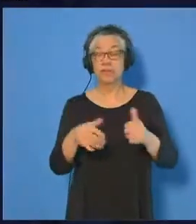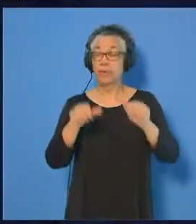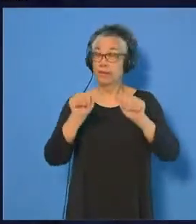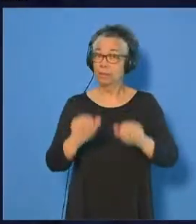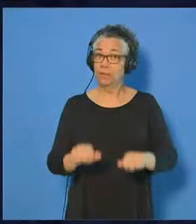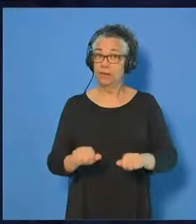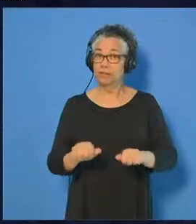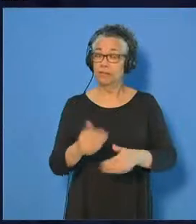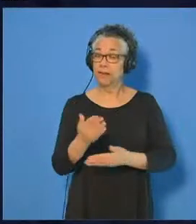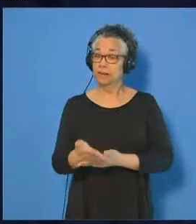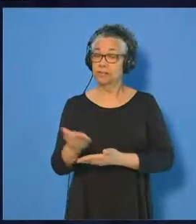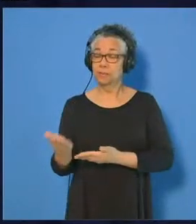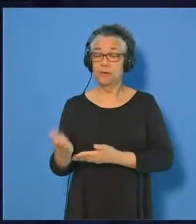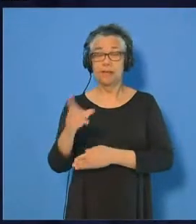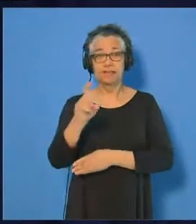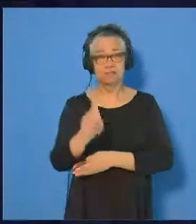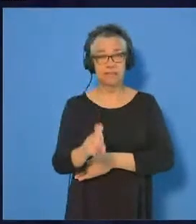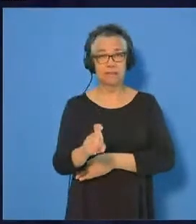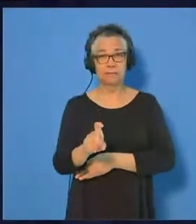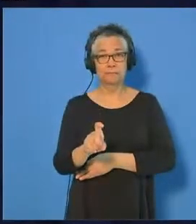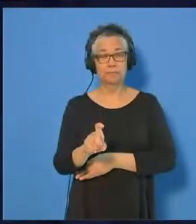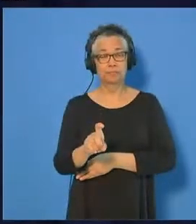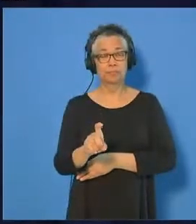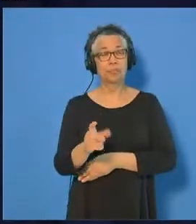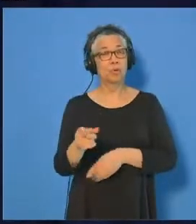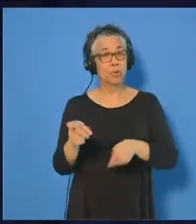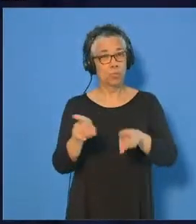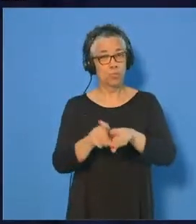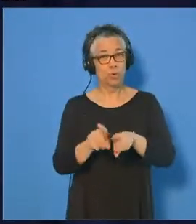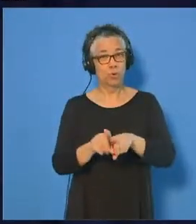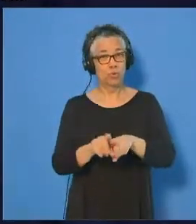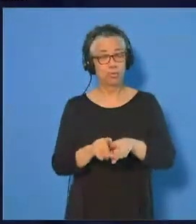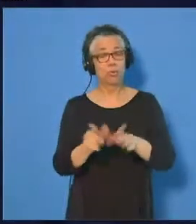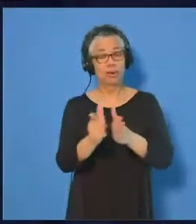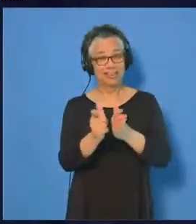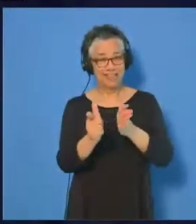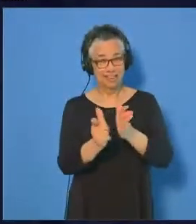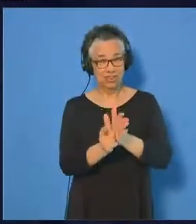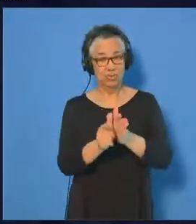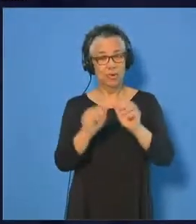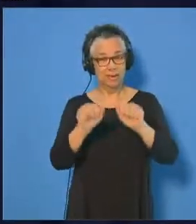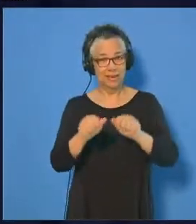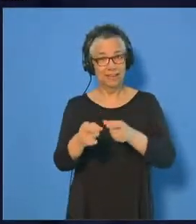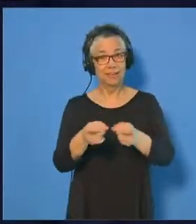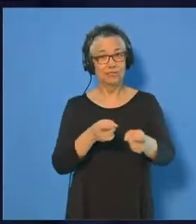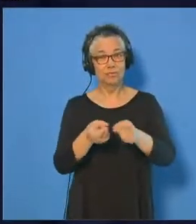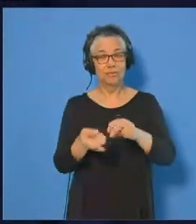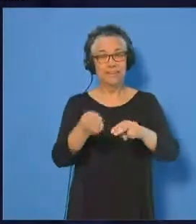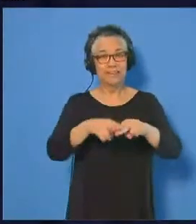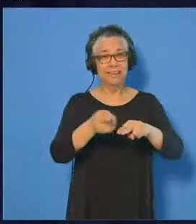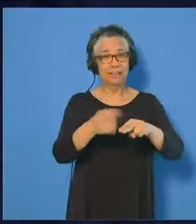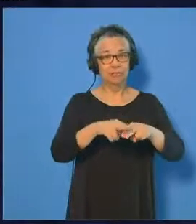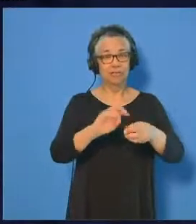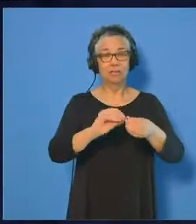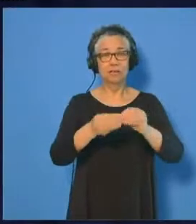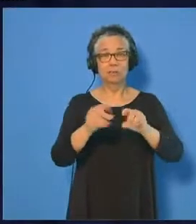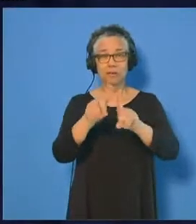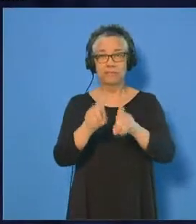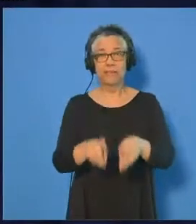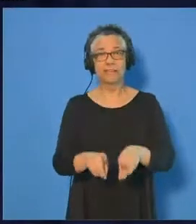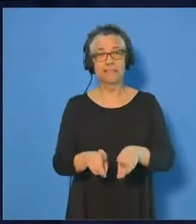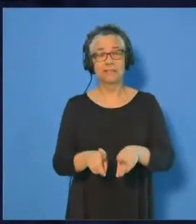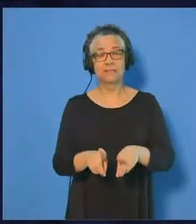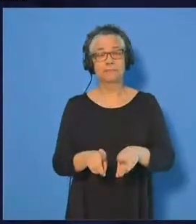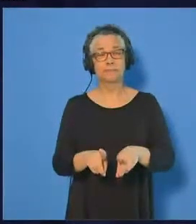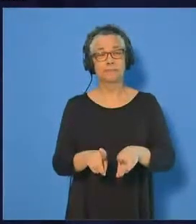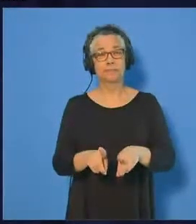that we need. And it is noted that we are also making sure logistically we can handle this increased amount of tests. In fact, it